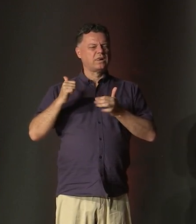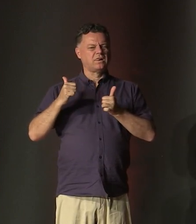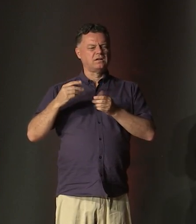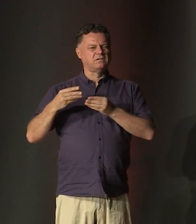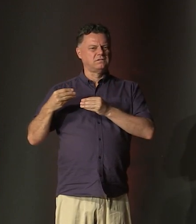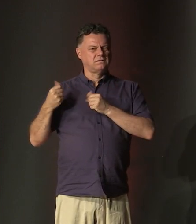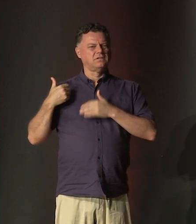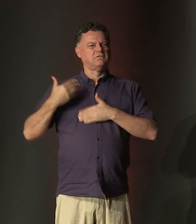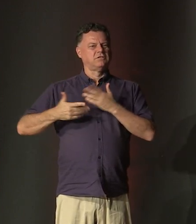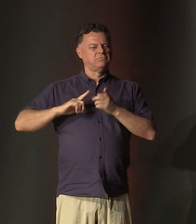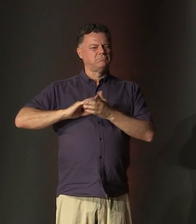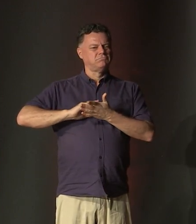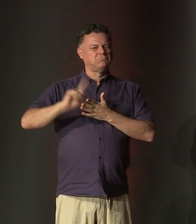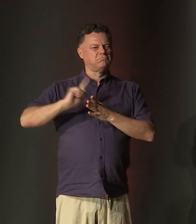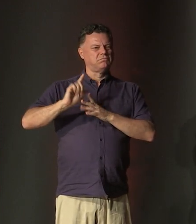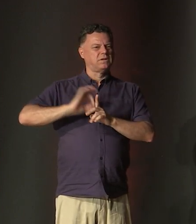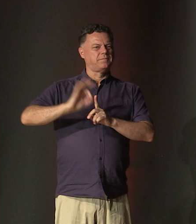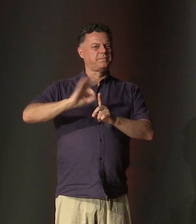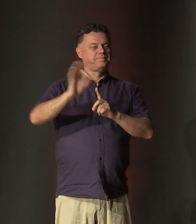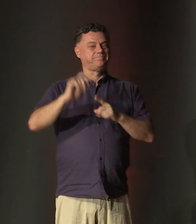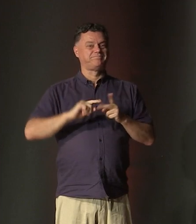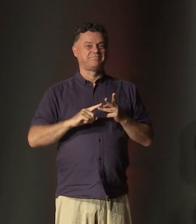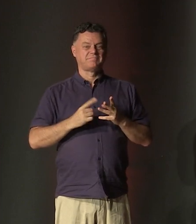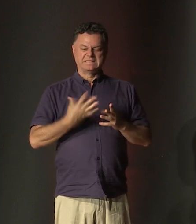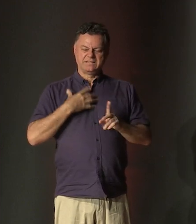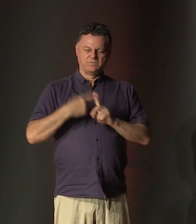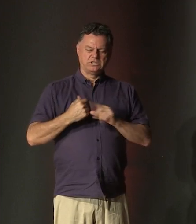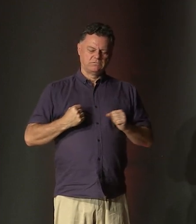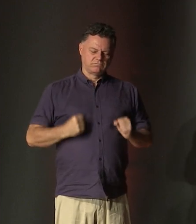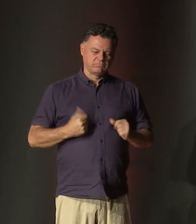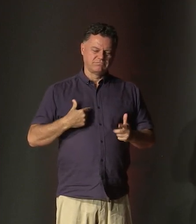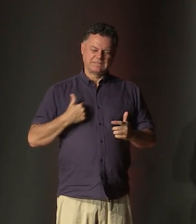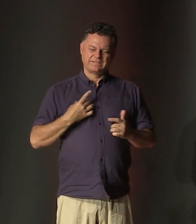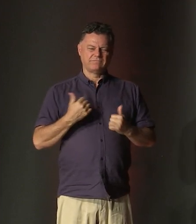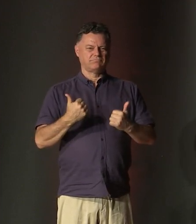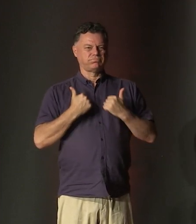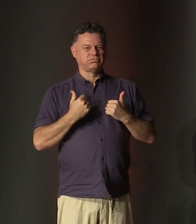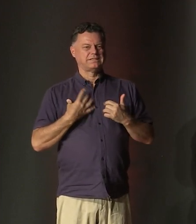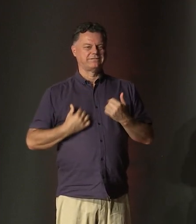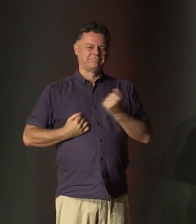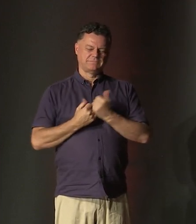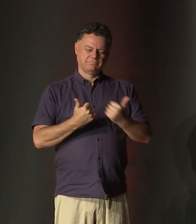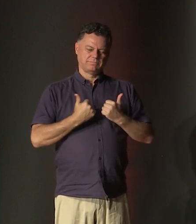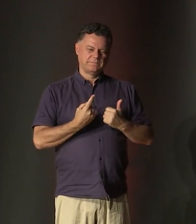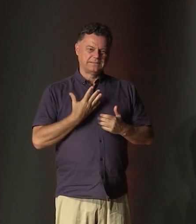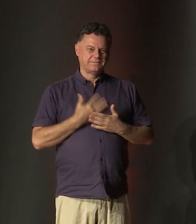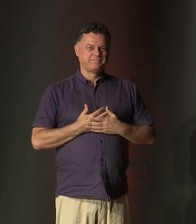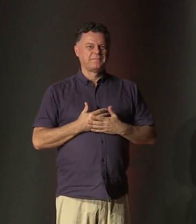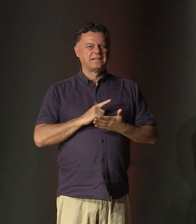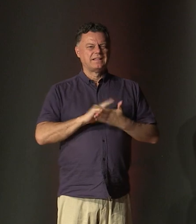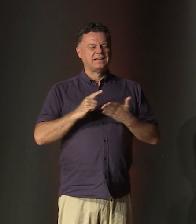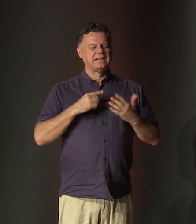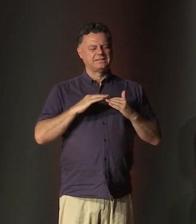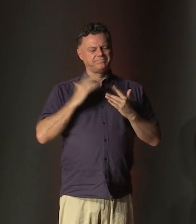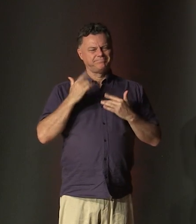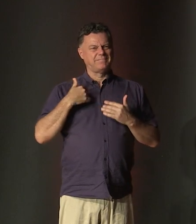affirm myself, my strengths and positive qualities. And how to encourage myself to work out what I